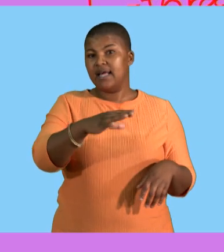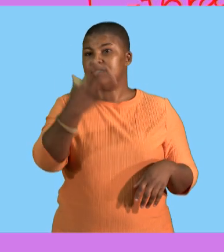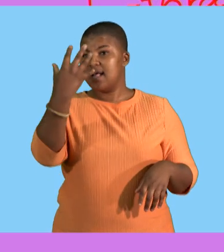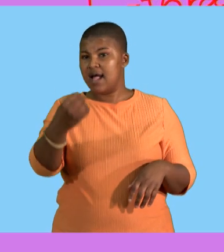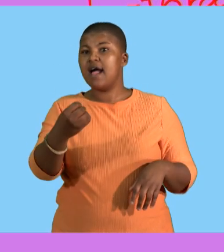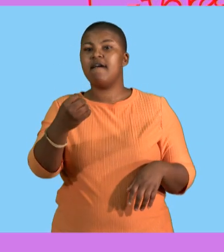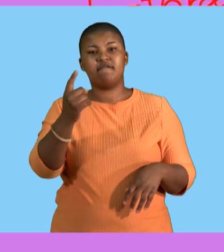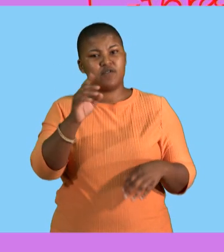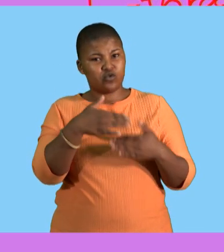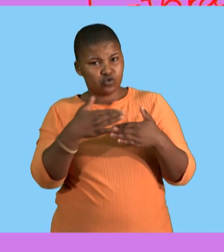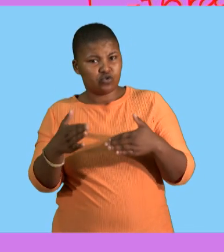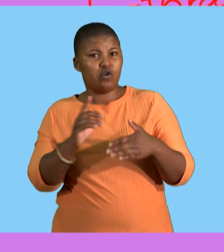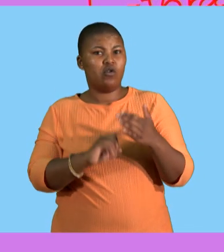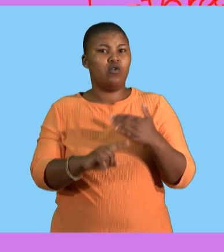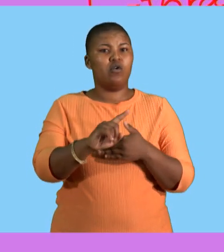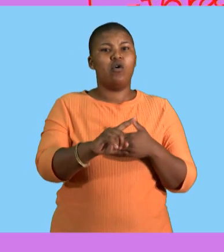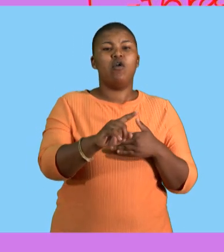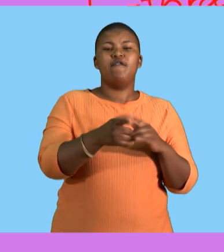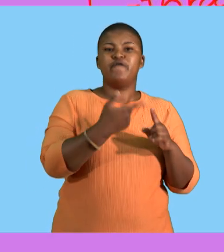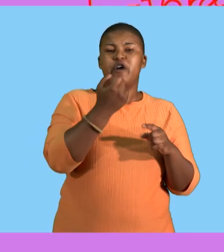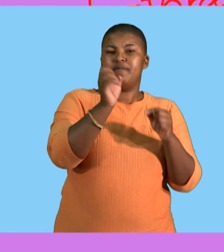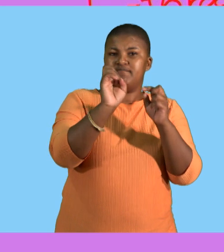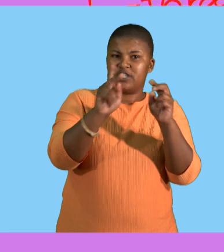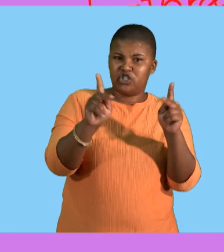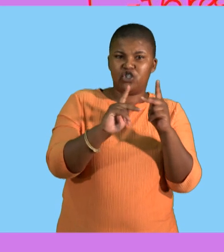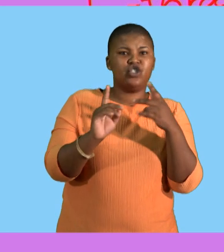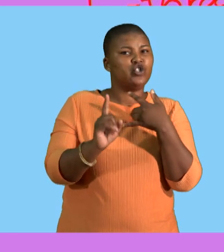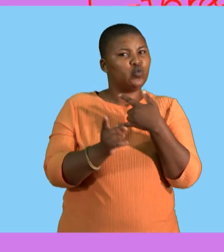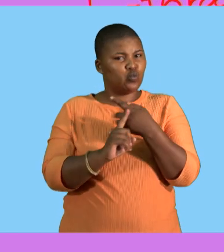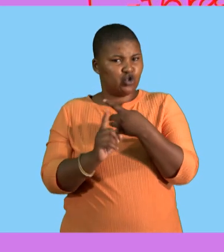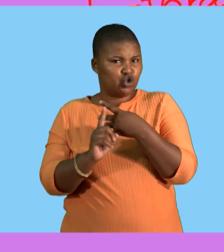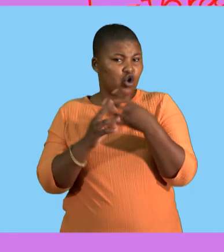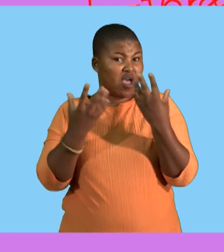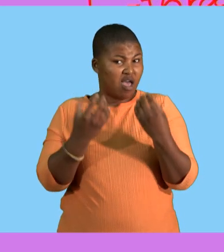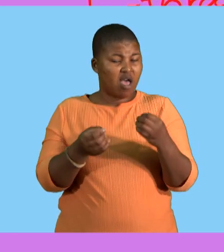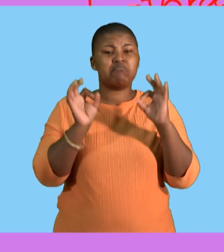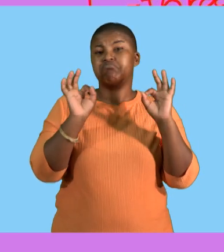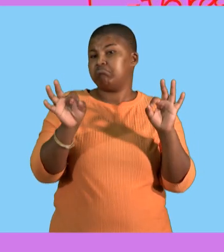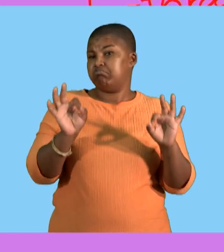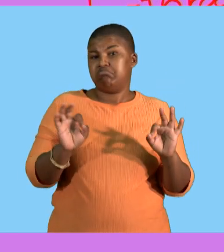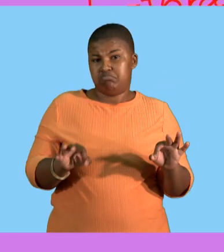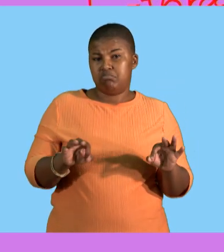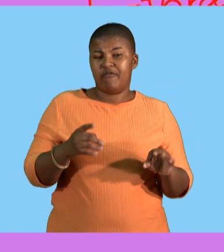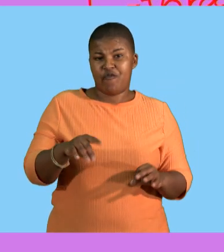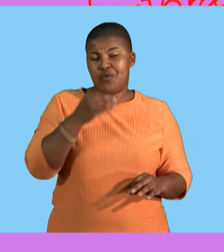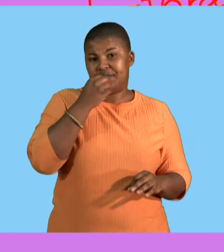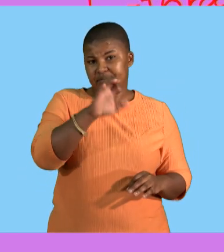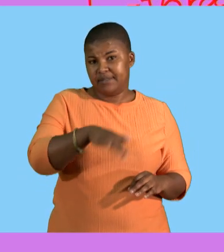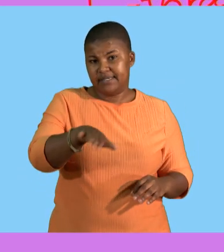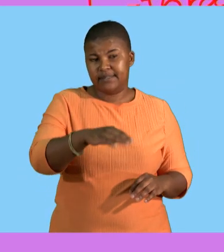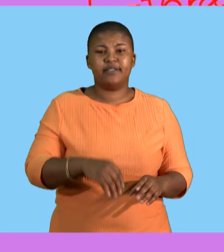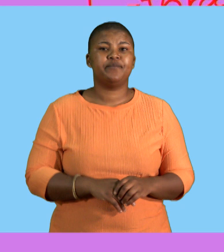in there and there from the kitchen. There's windows, so I would say the dining room is